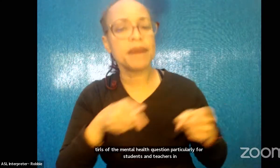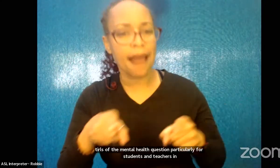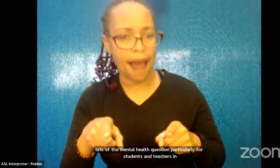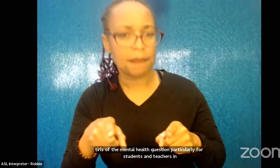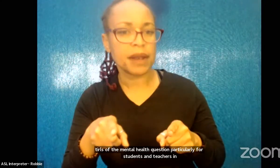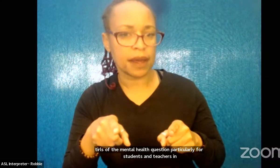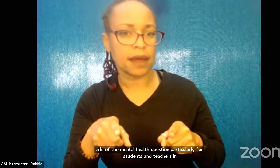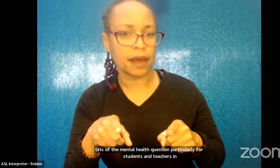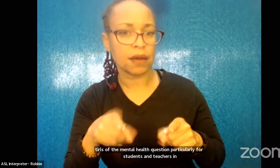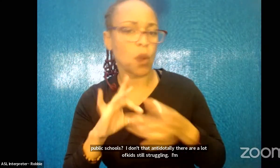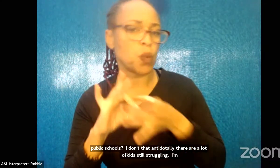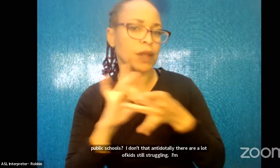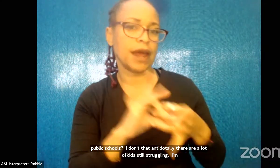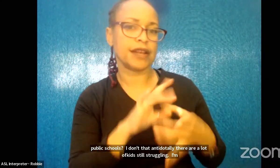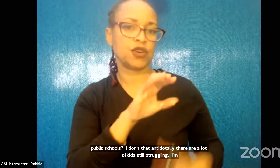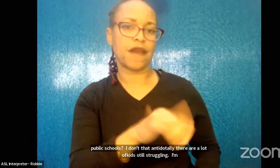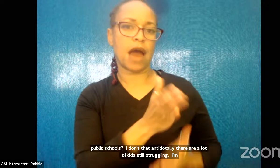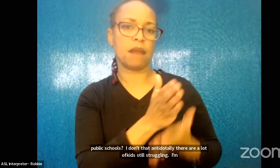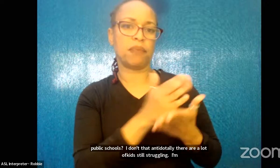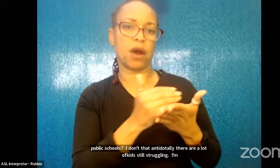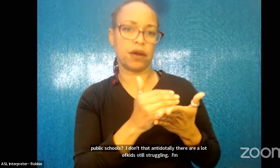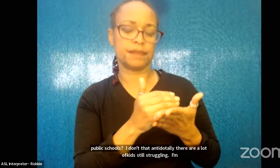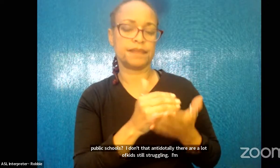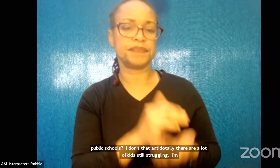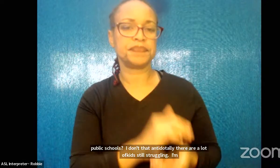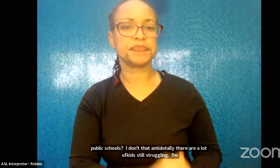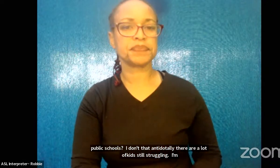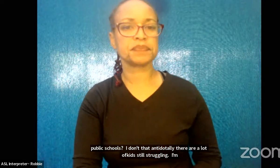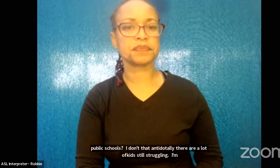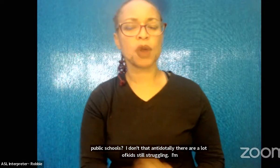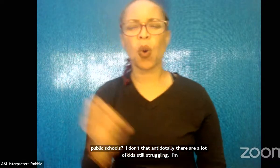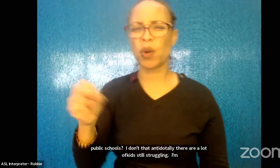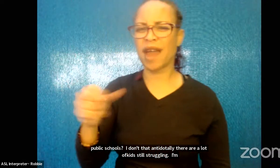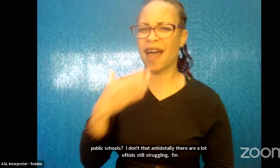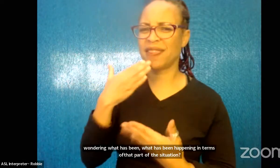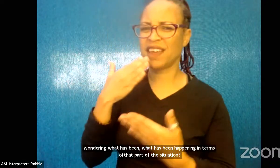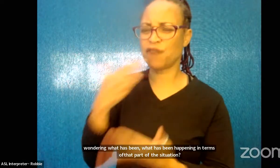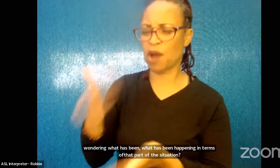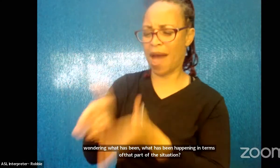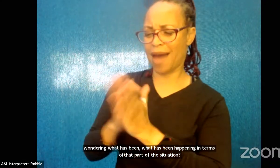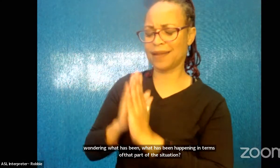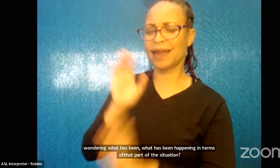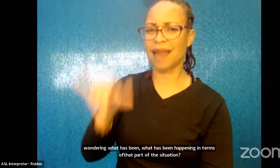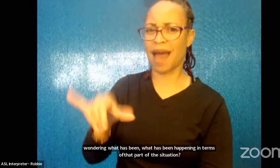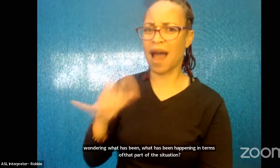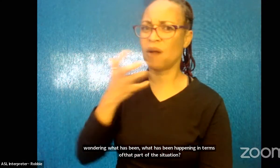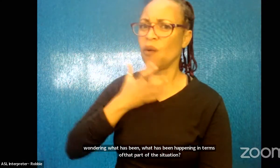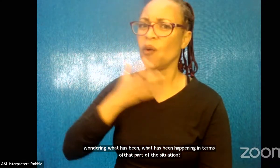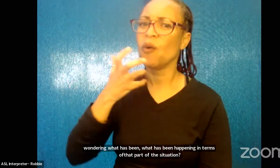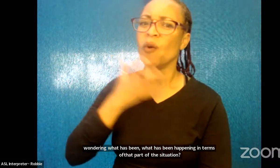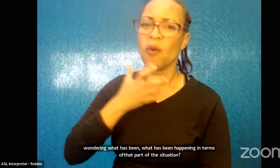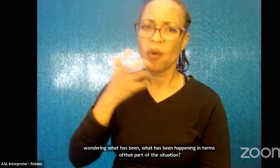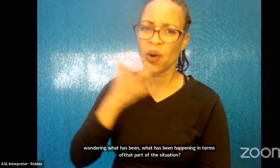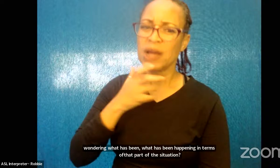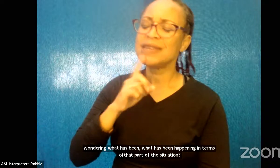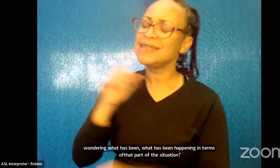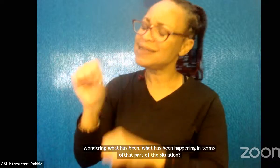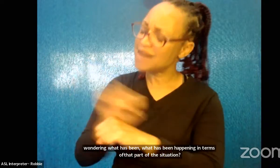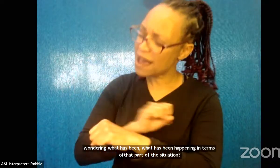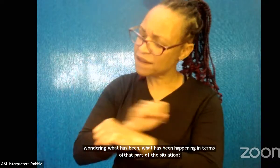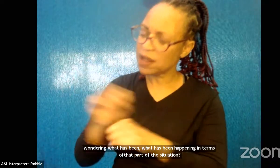of that part of the situation? Yeah, thank you for asking that question. It has been definitely something